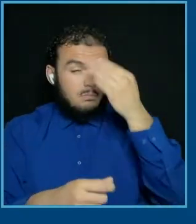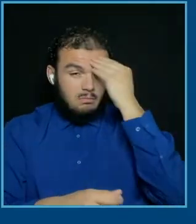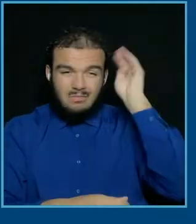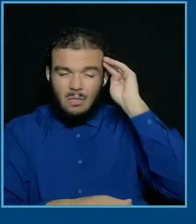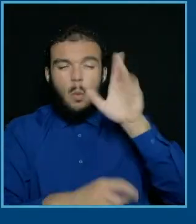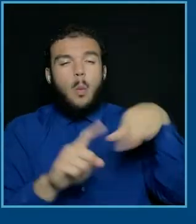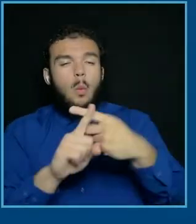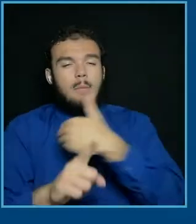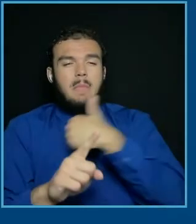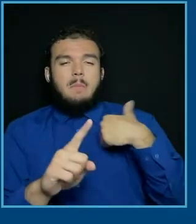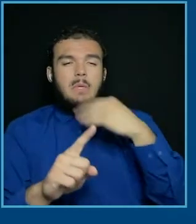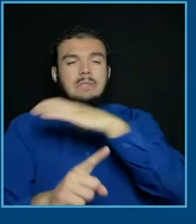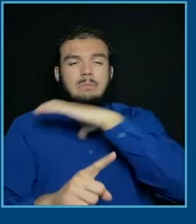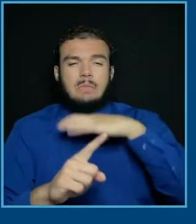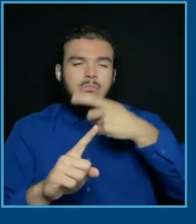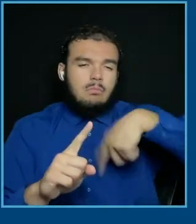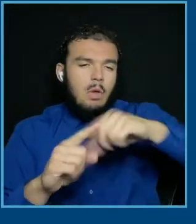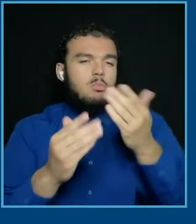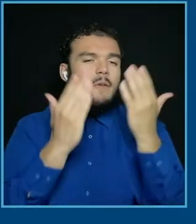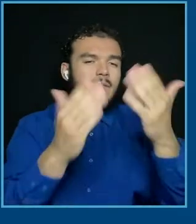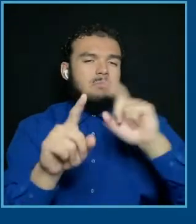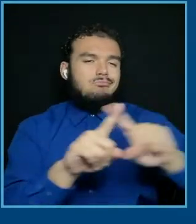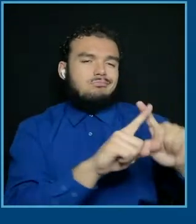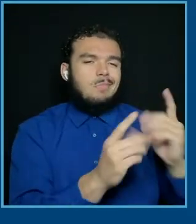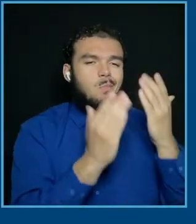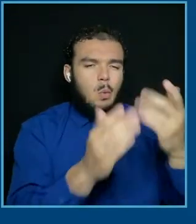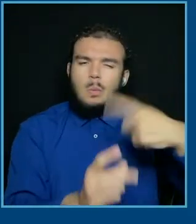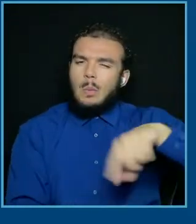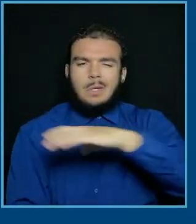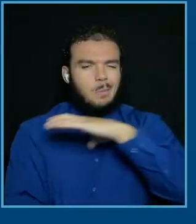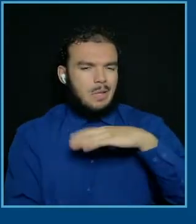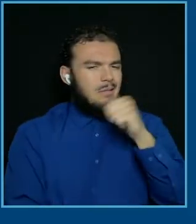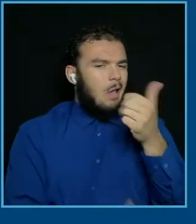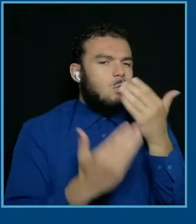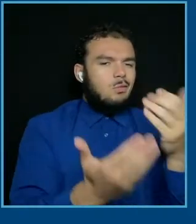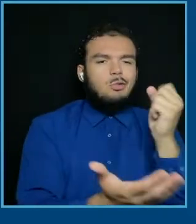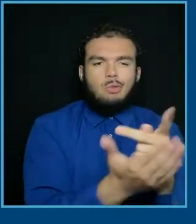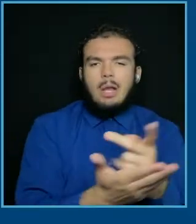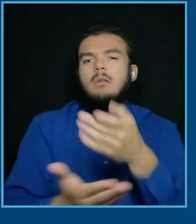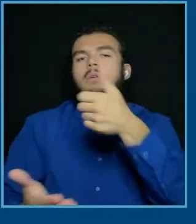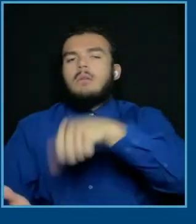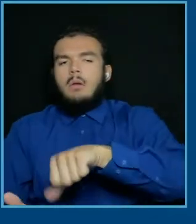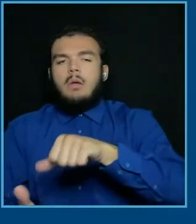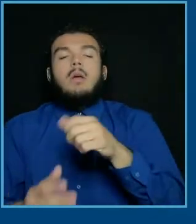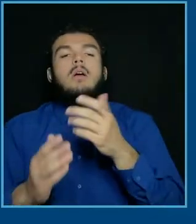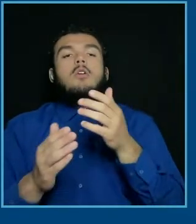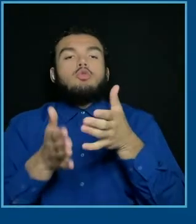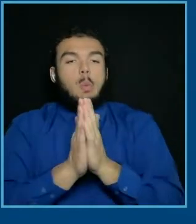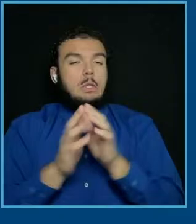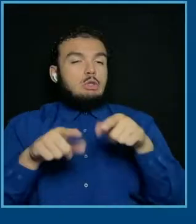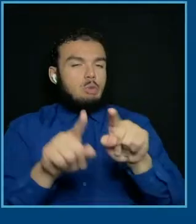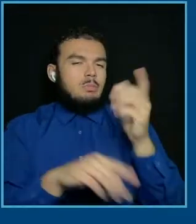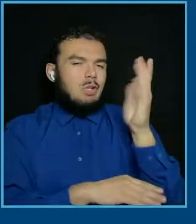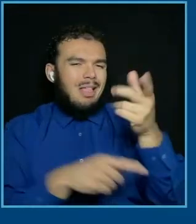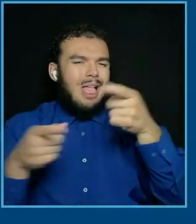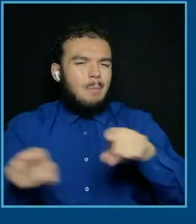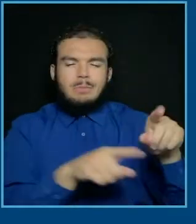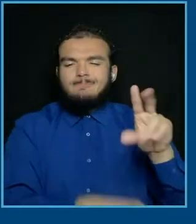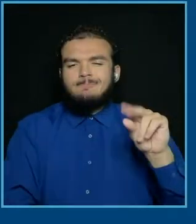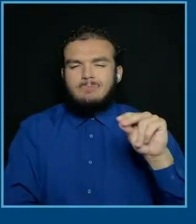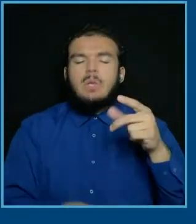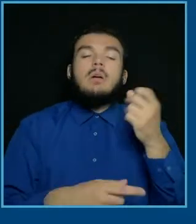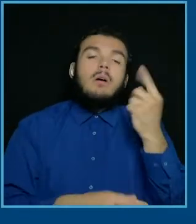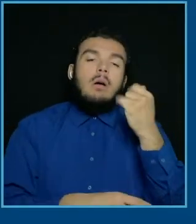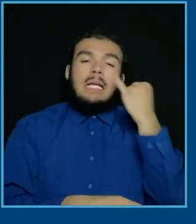the committee may propose motions, the committee will not grant or deny dispositive procedural requests during the parties' presentations. Rather, if either